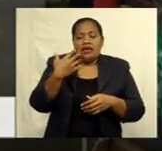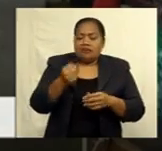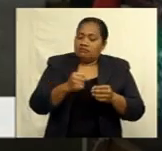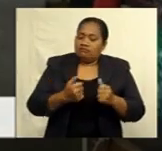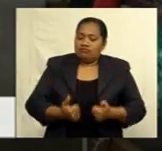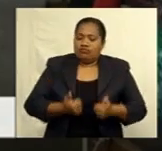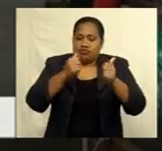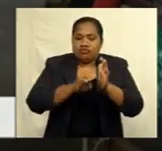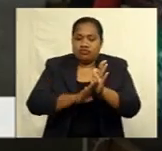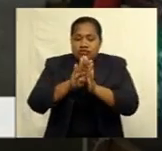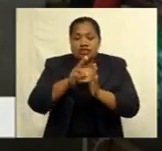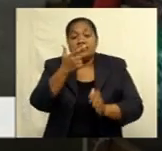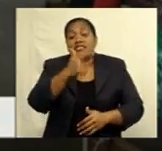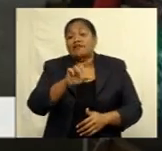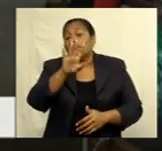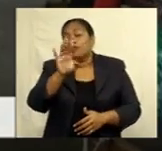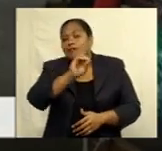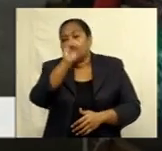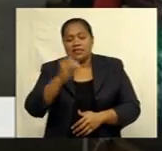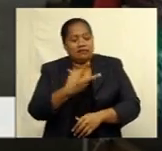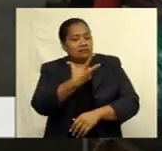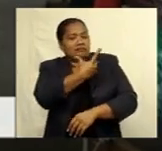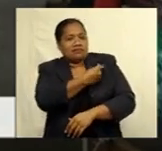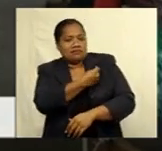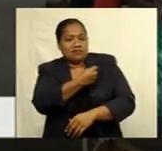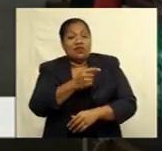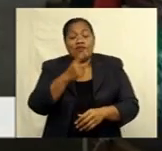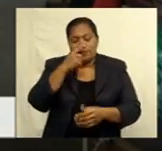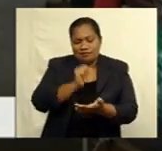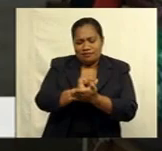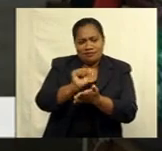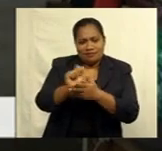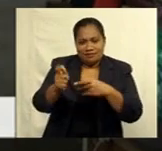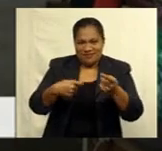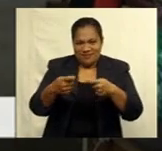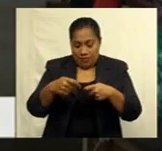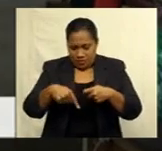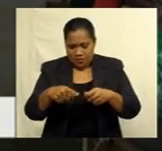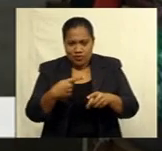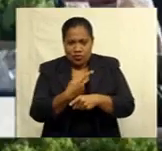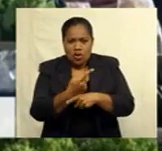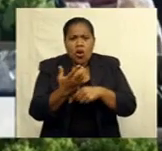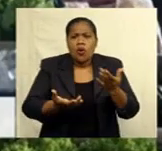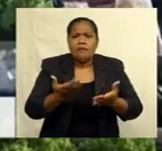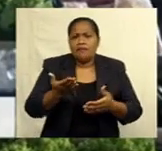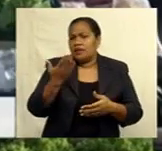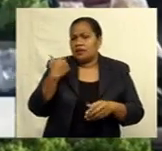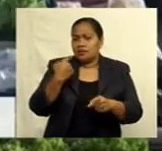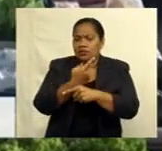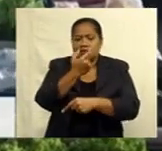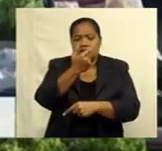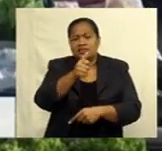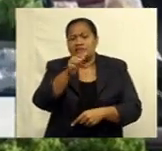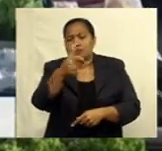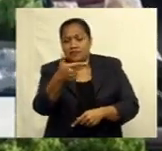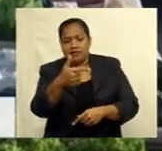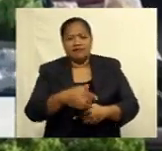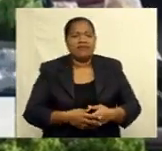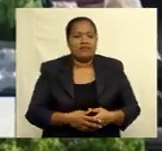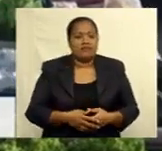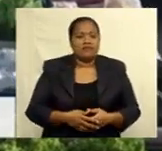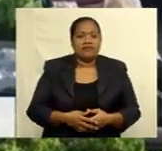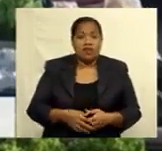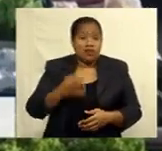with a 74% vaccination rate among vendors this week compared to 67% last week. The minister adds since the